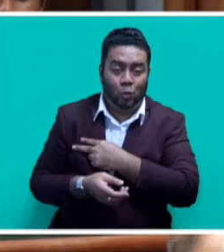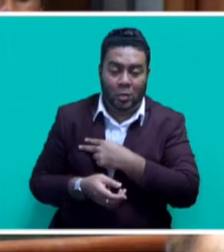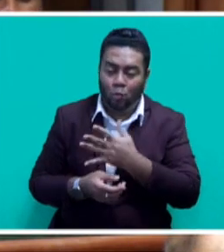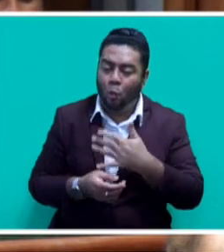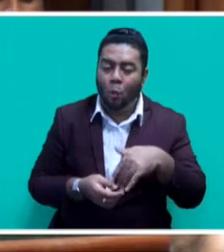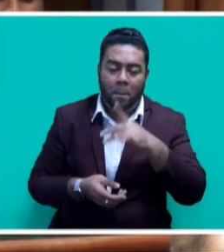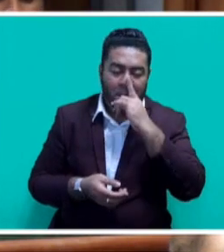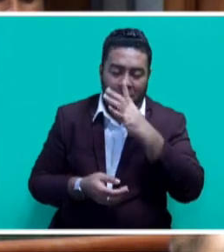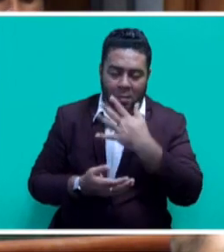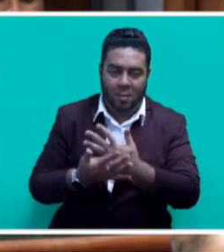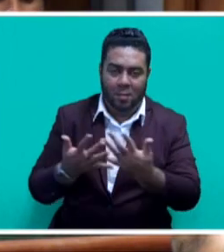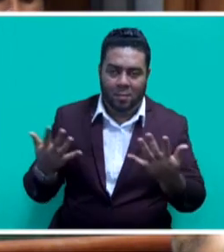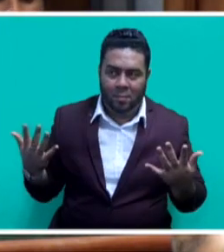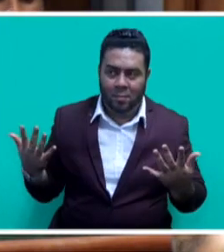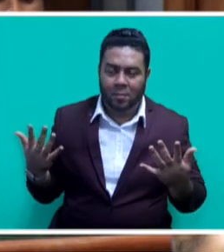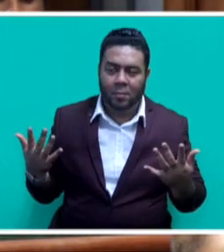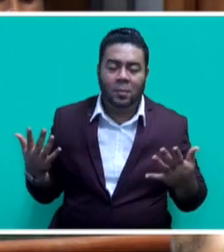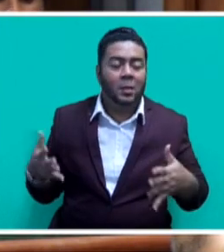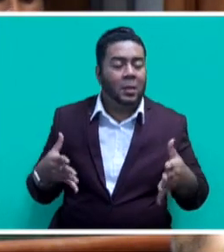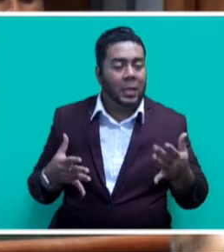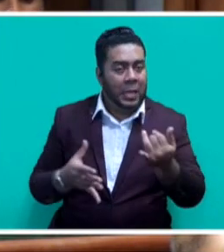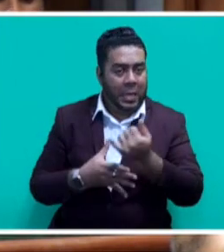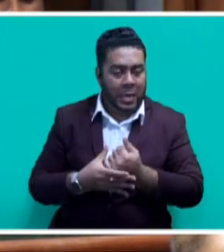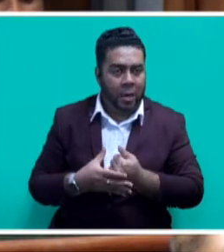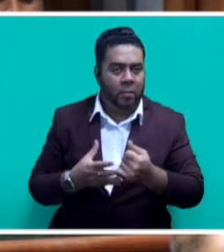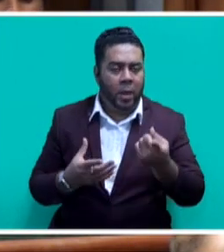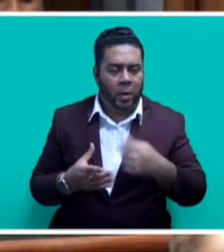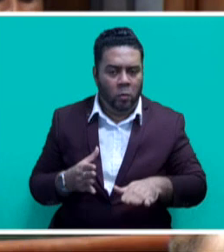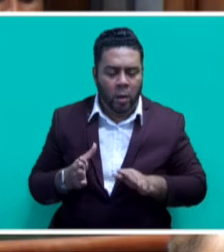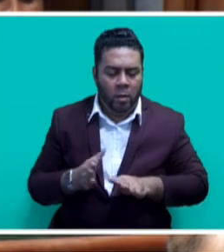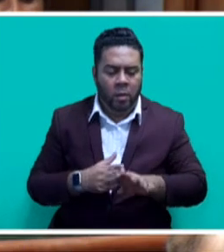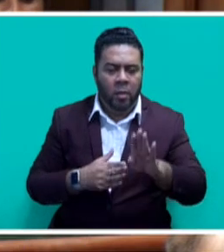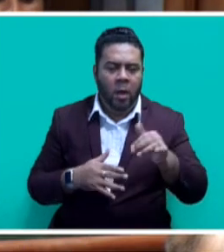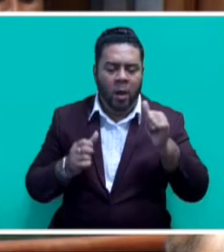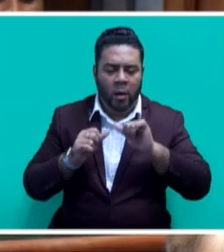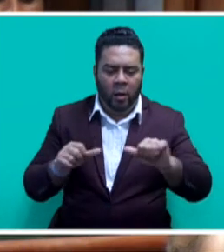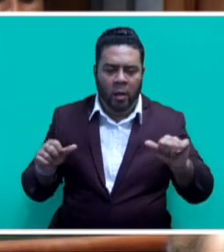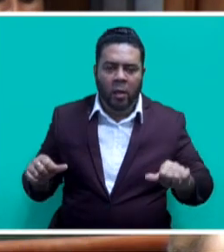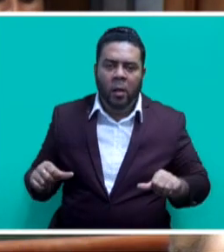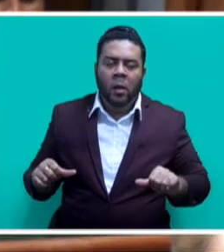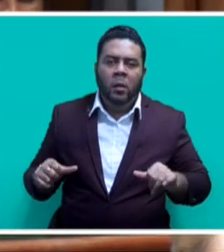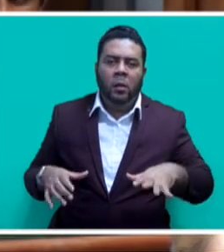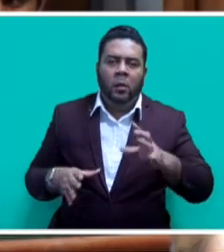Fijians, income security, and to enhance agricultural growth